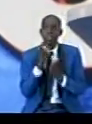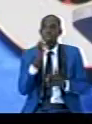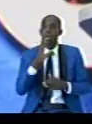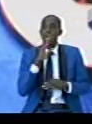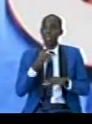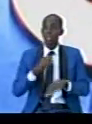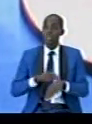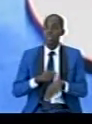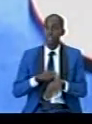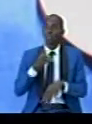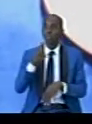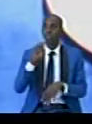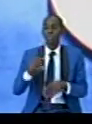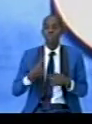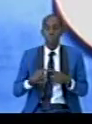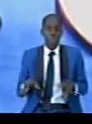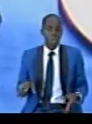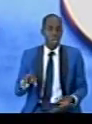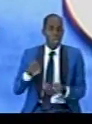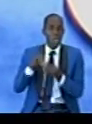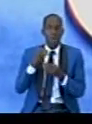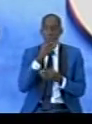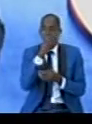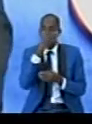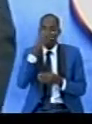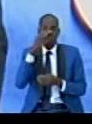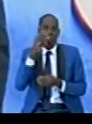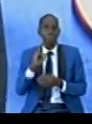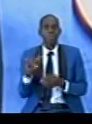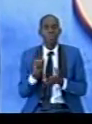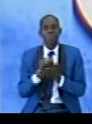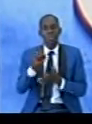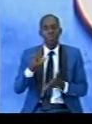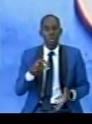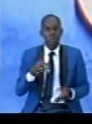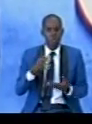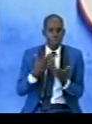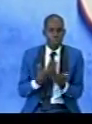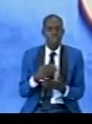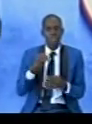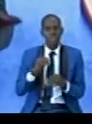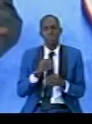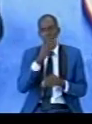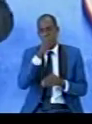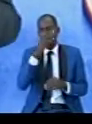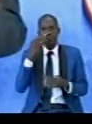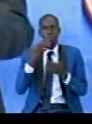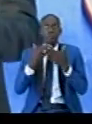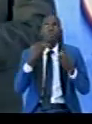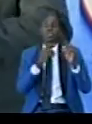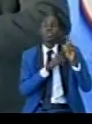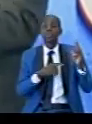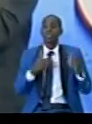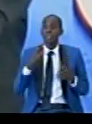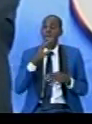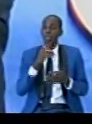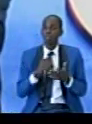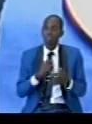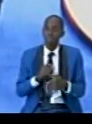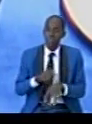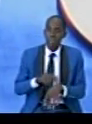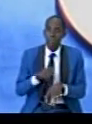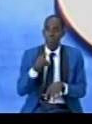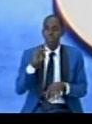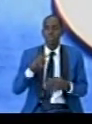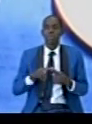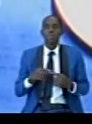have to add fasting, that to wait in fasting before the Lord. There are times you have to have a